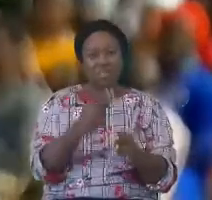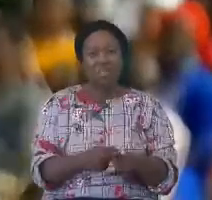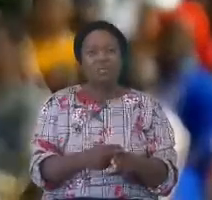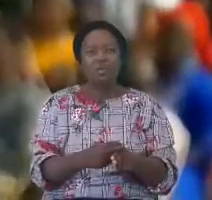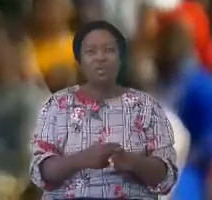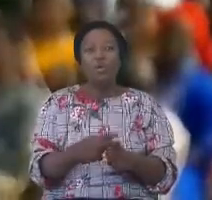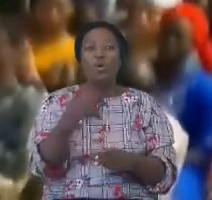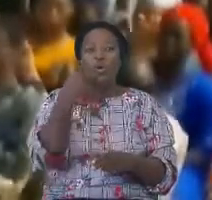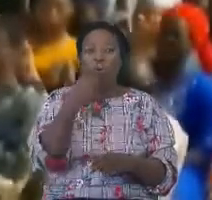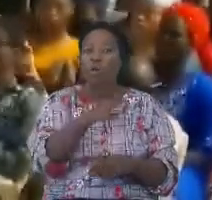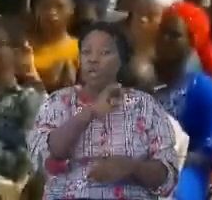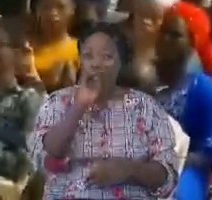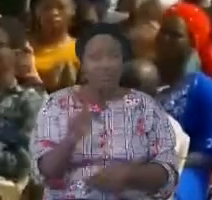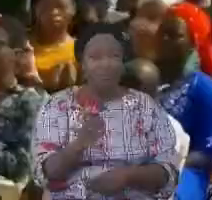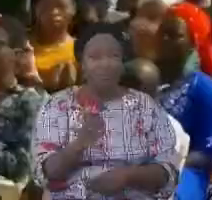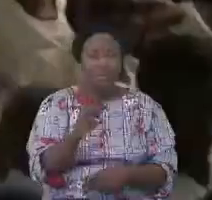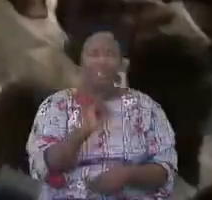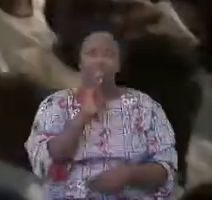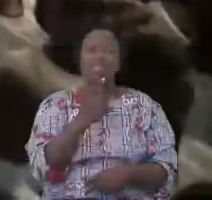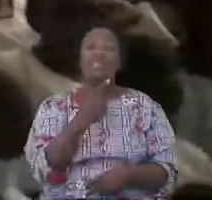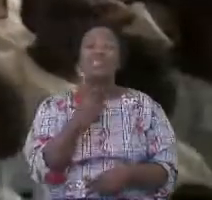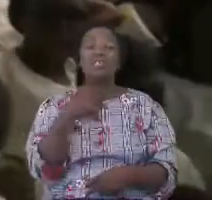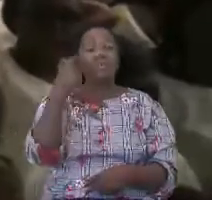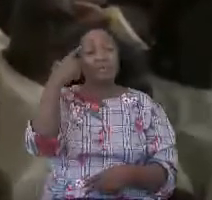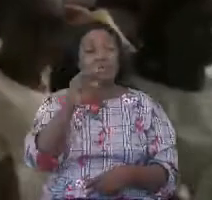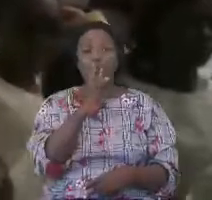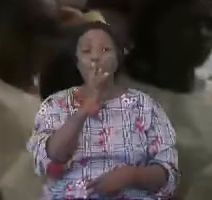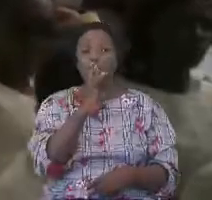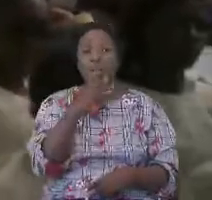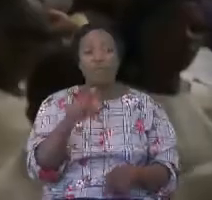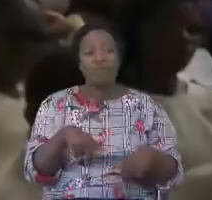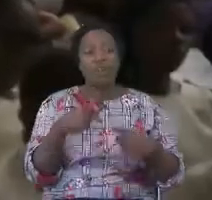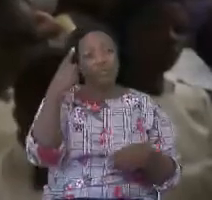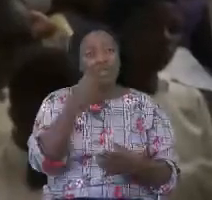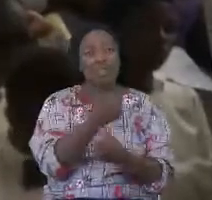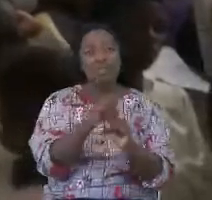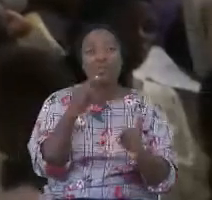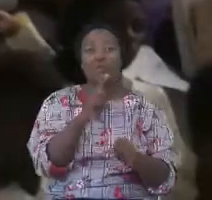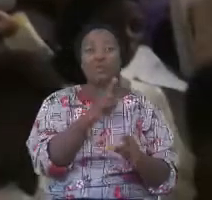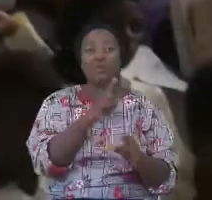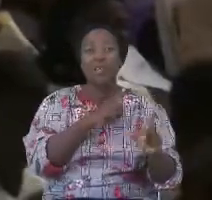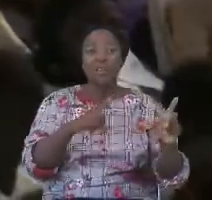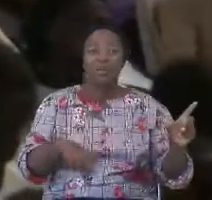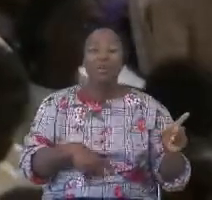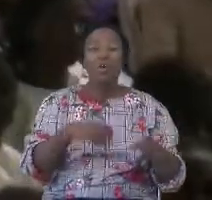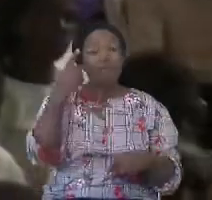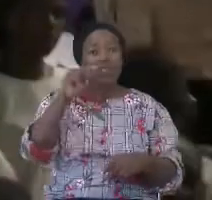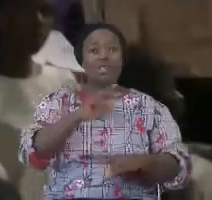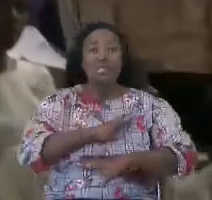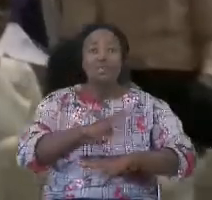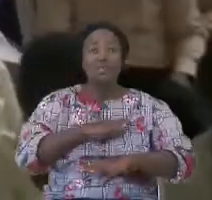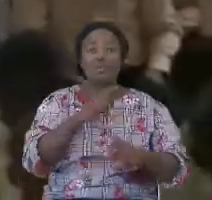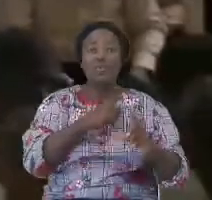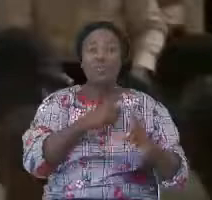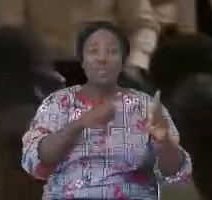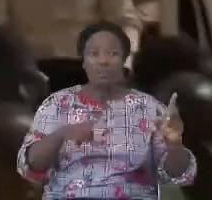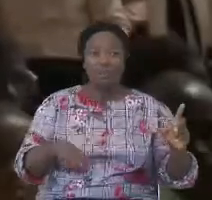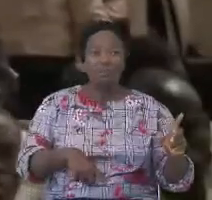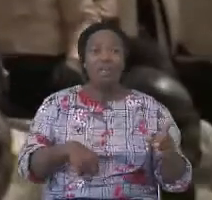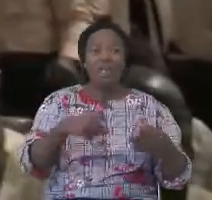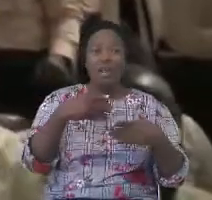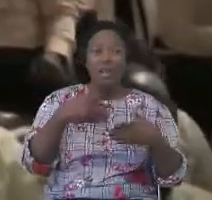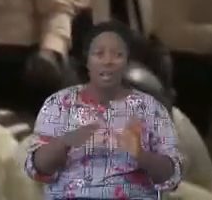everyone in jesus name whosoever is searching for the water of life for the